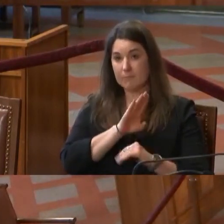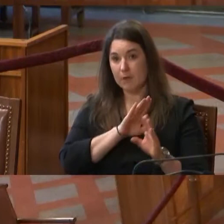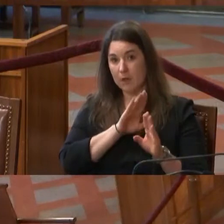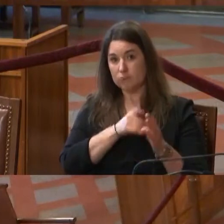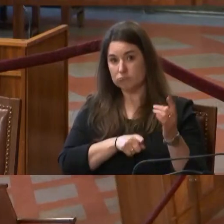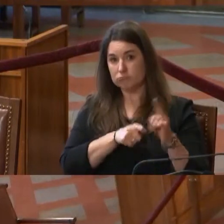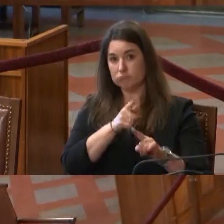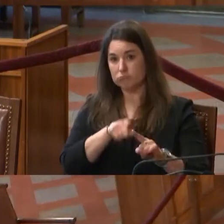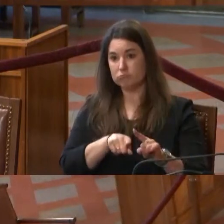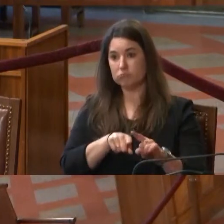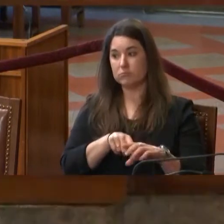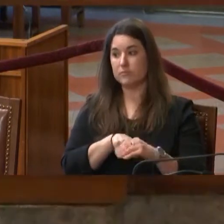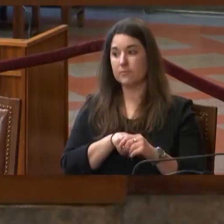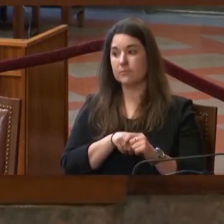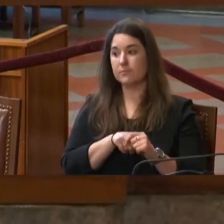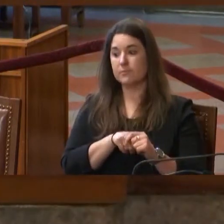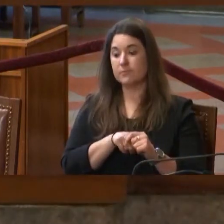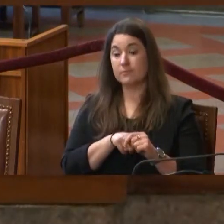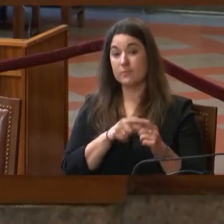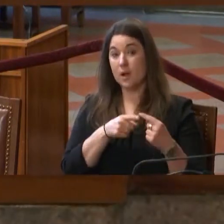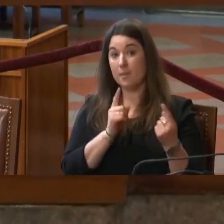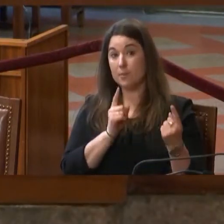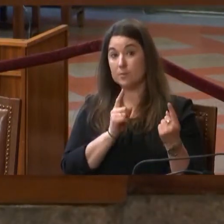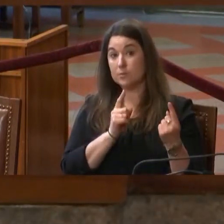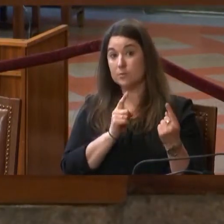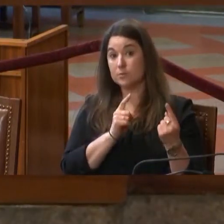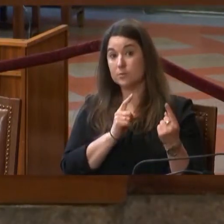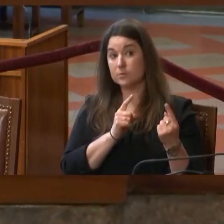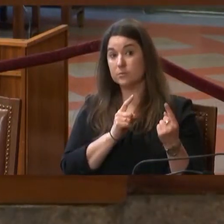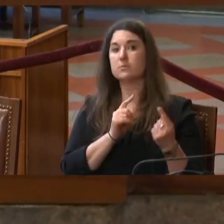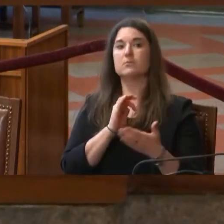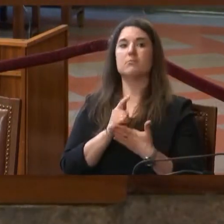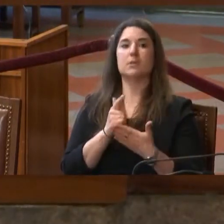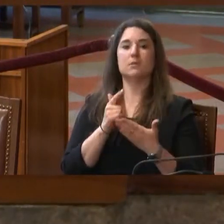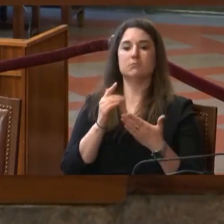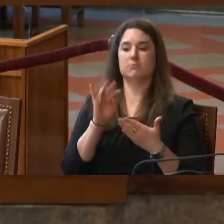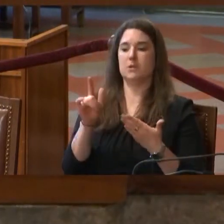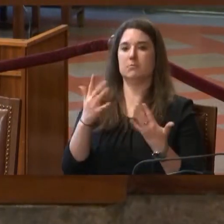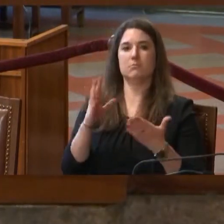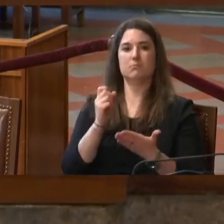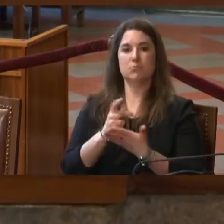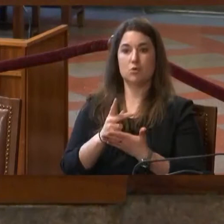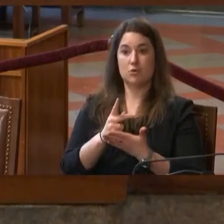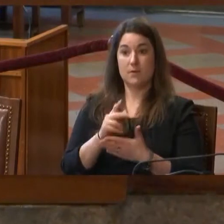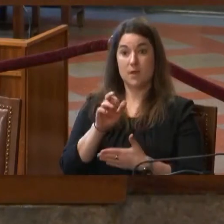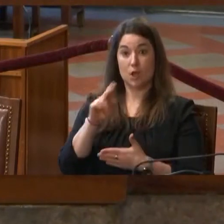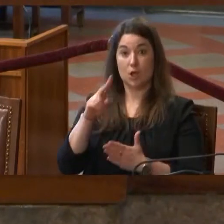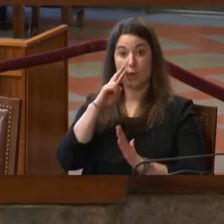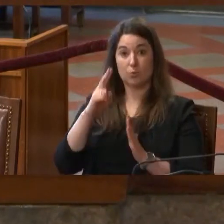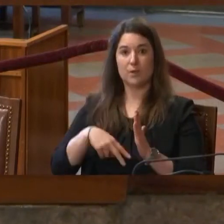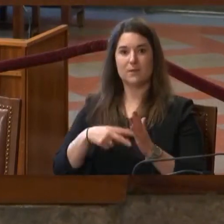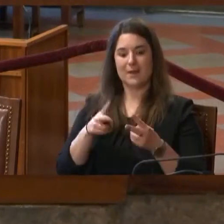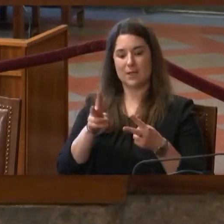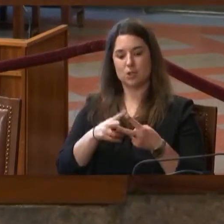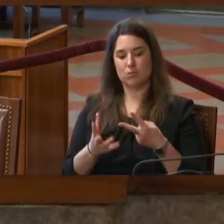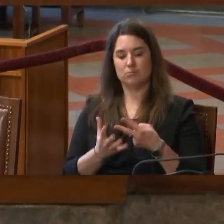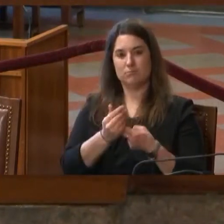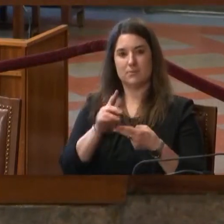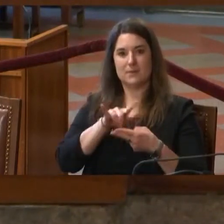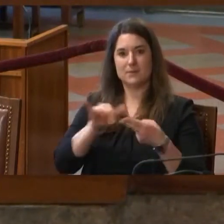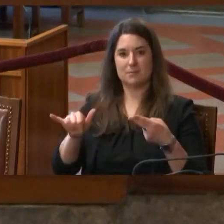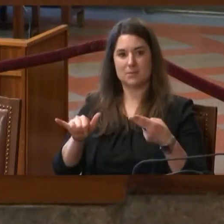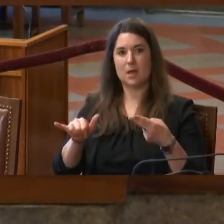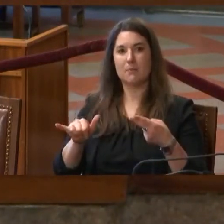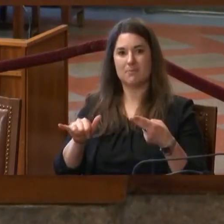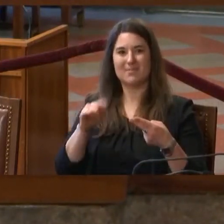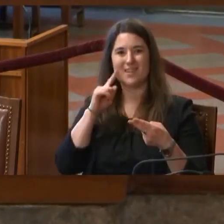Aye. Aye. Aye. Any opposed? Bill is approved. If the clerk could read the next two together, they both need help for